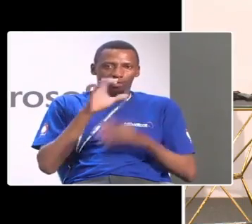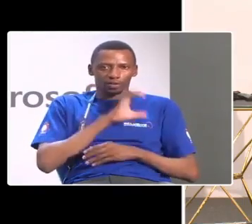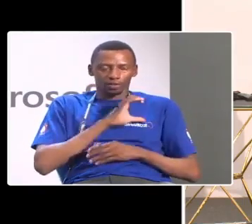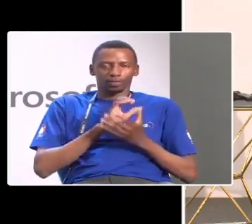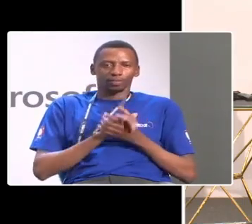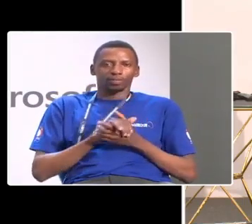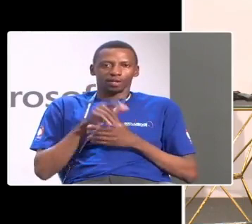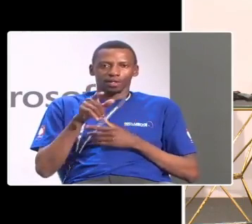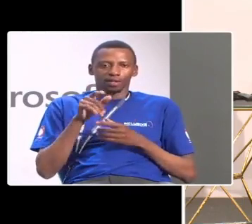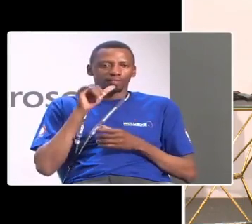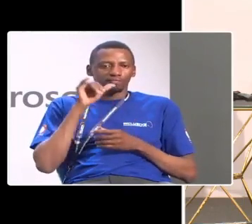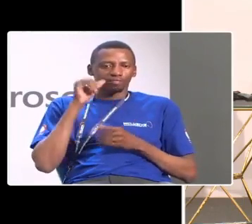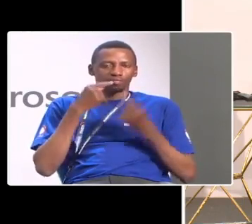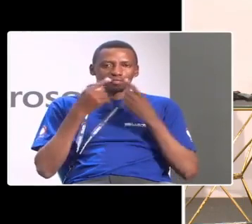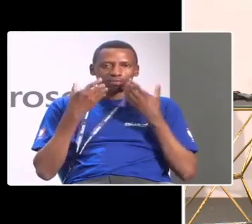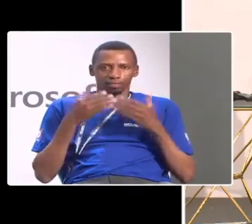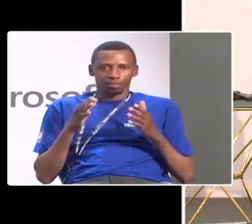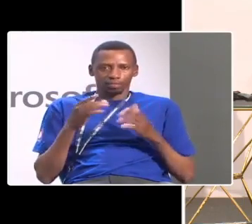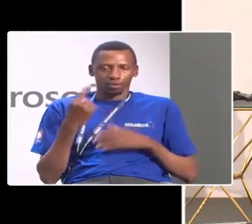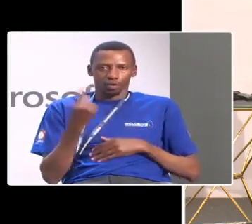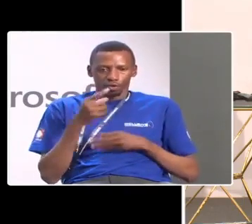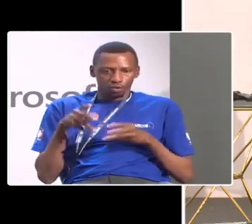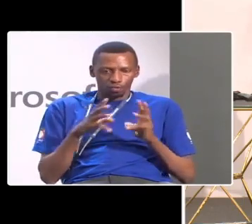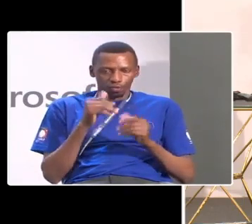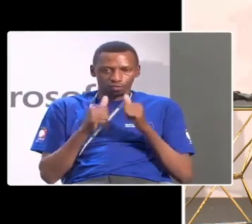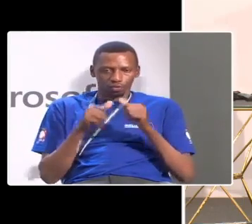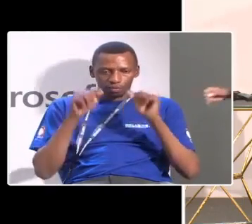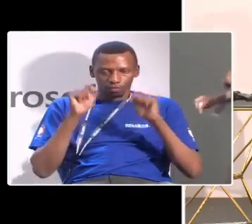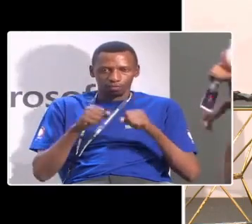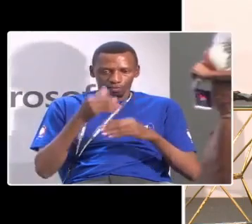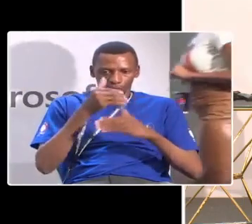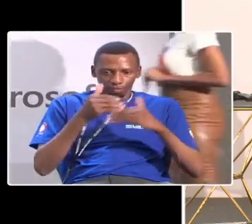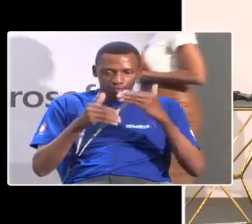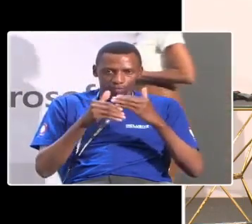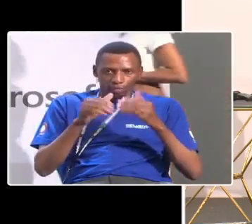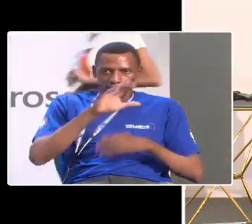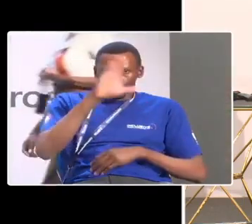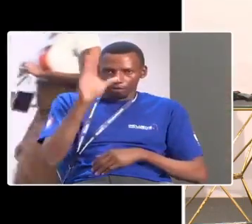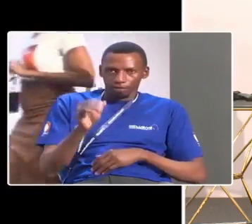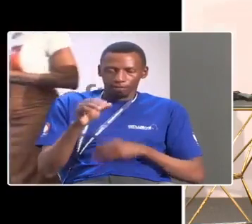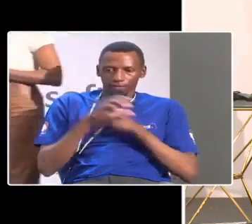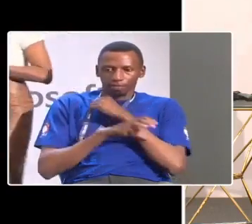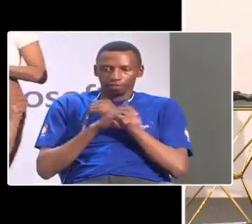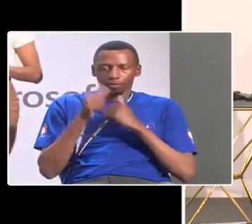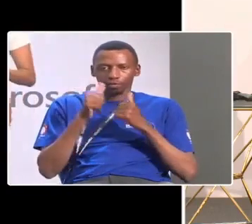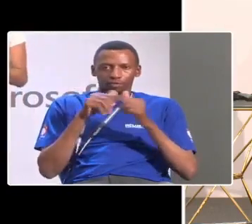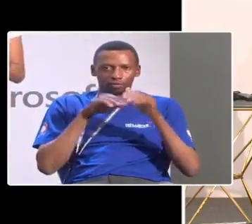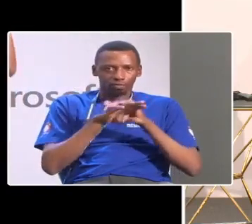mentioned yesterday already. So the only way we're going to build an African countries that are